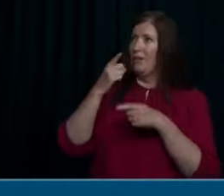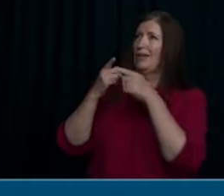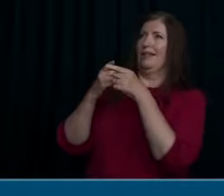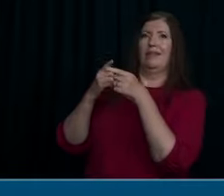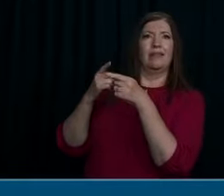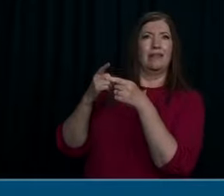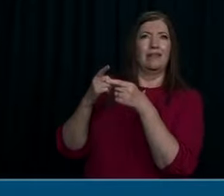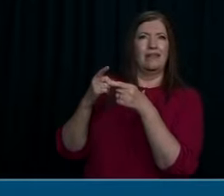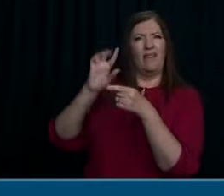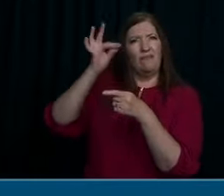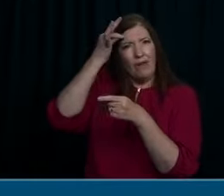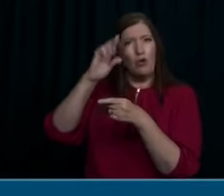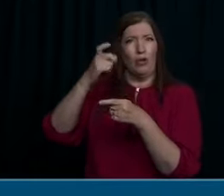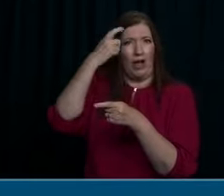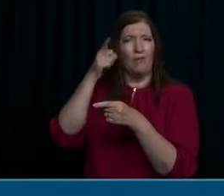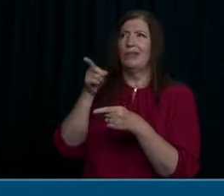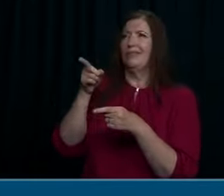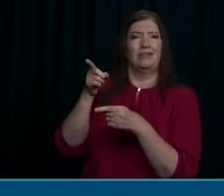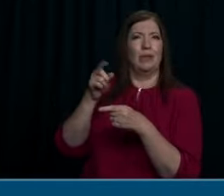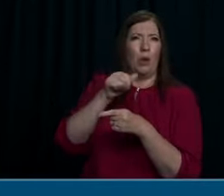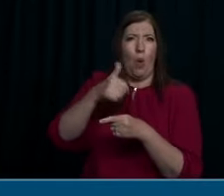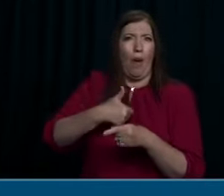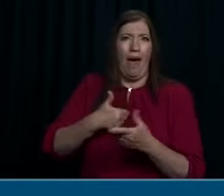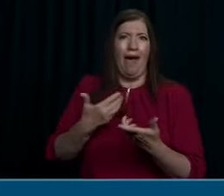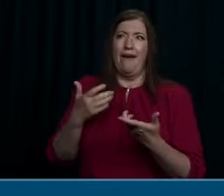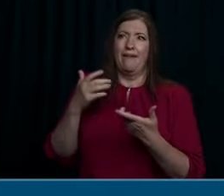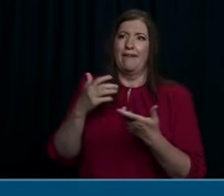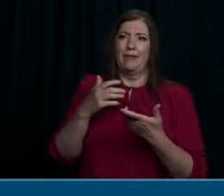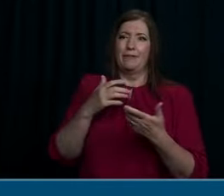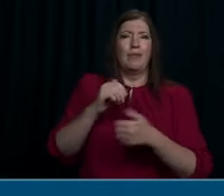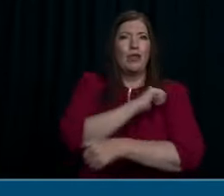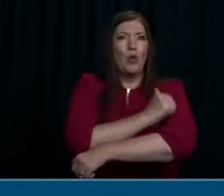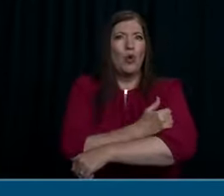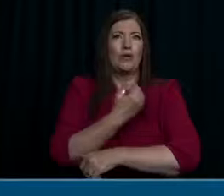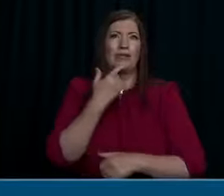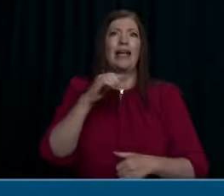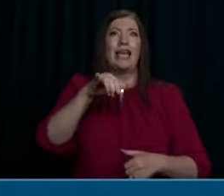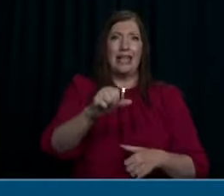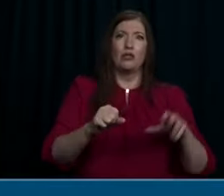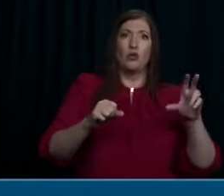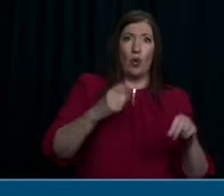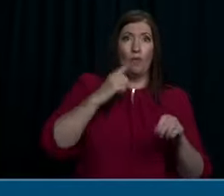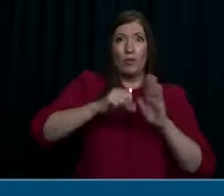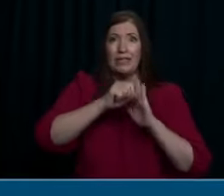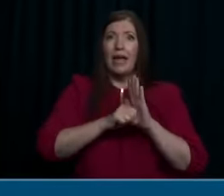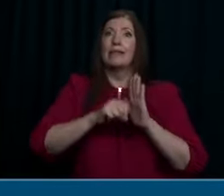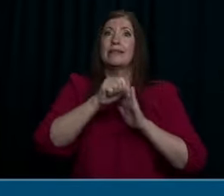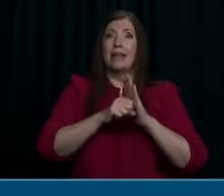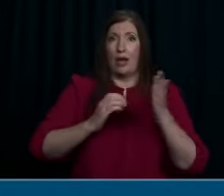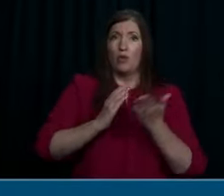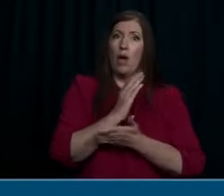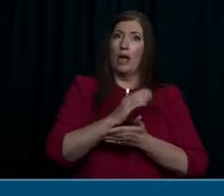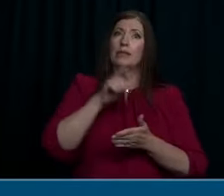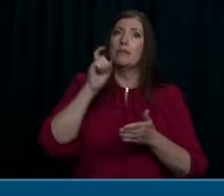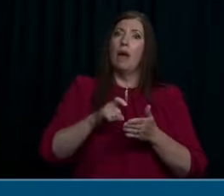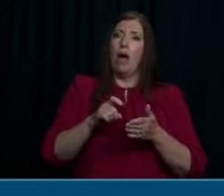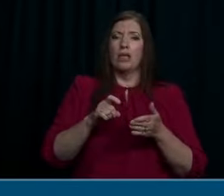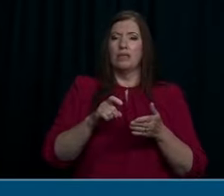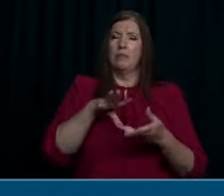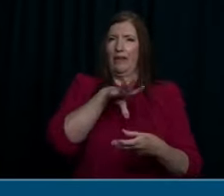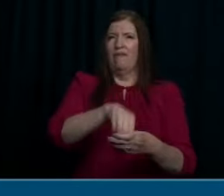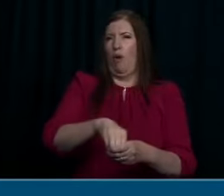the federal government has the reach to be able to say yes or no to the state. State rights, you know, have to come into play at this